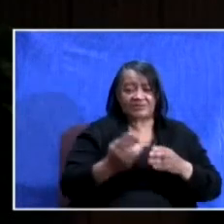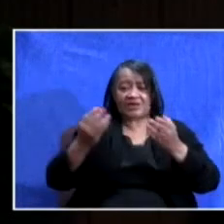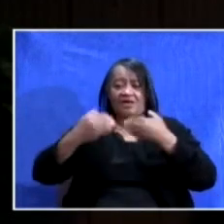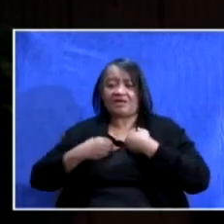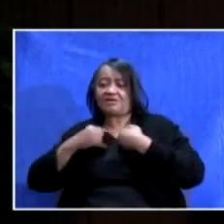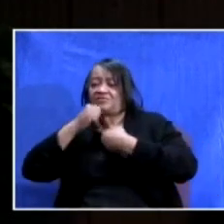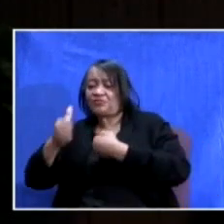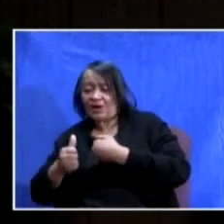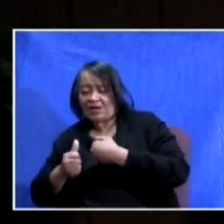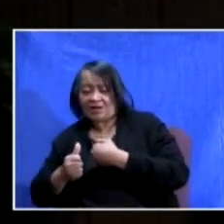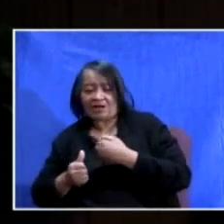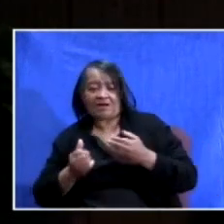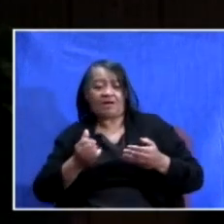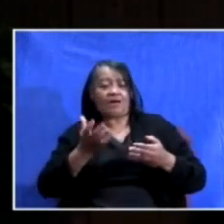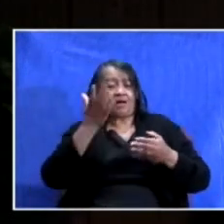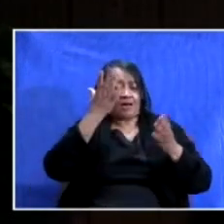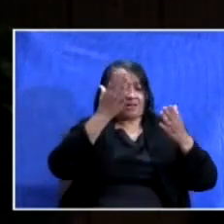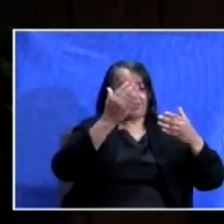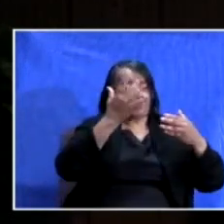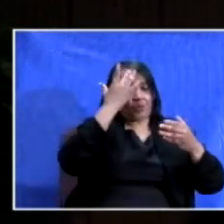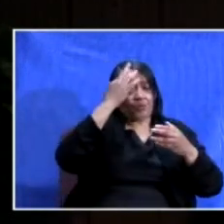the reason why